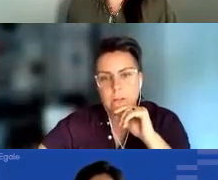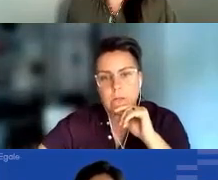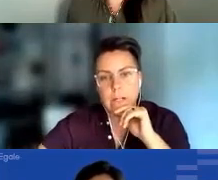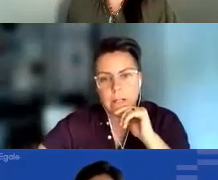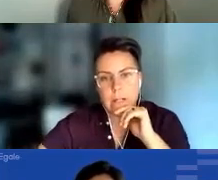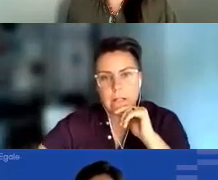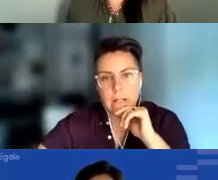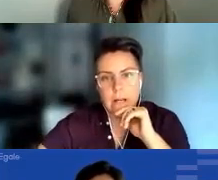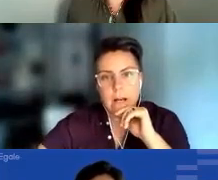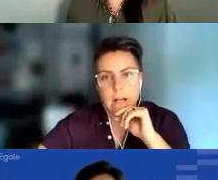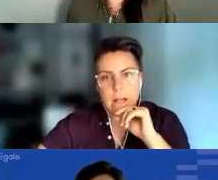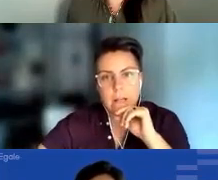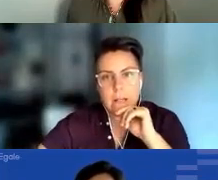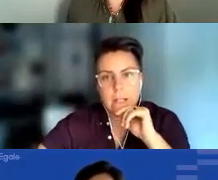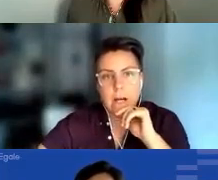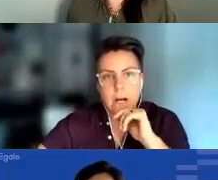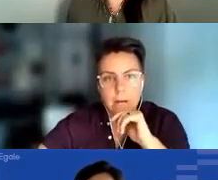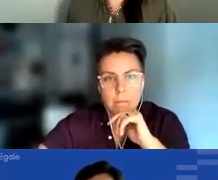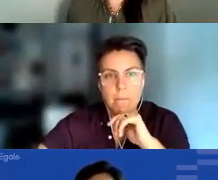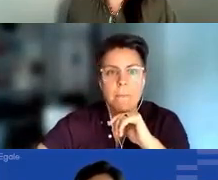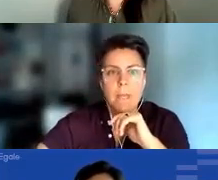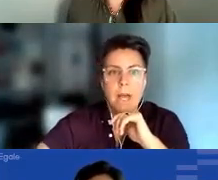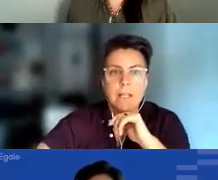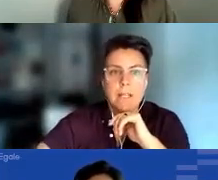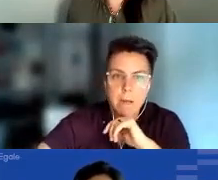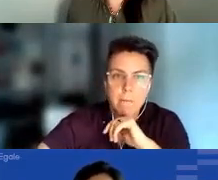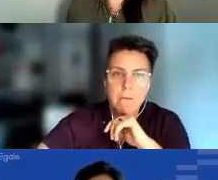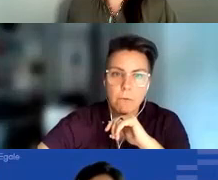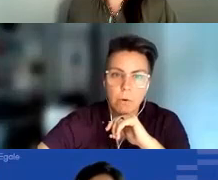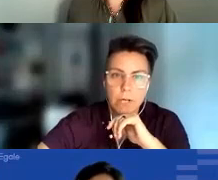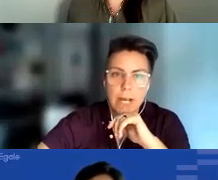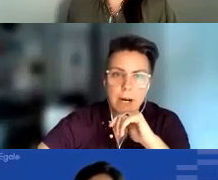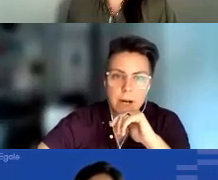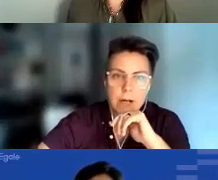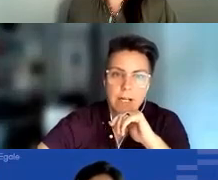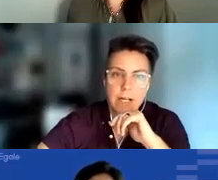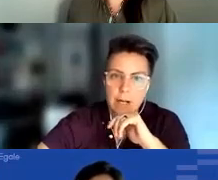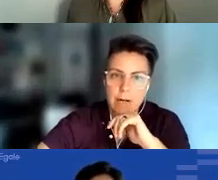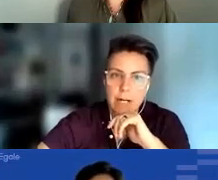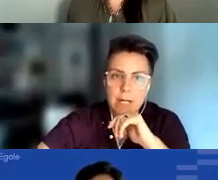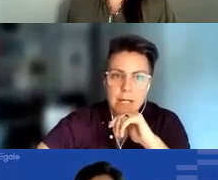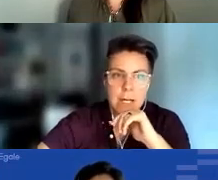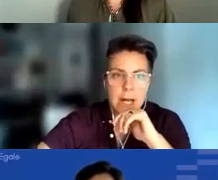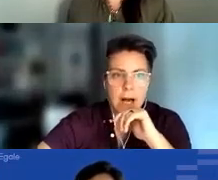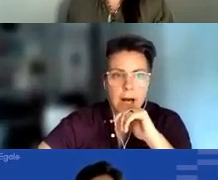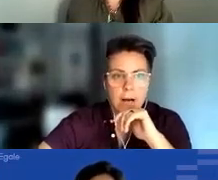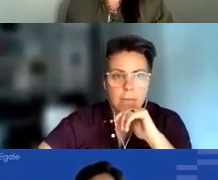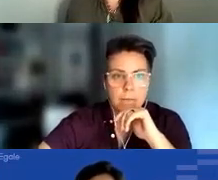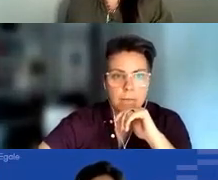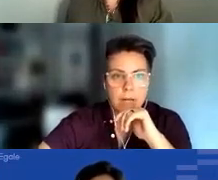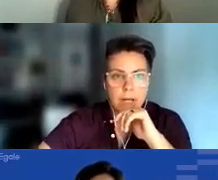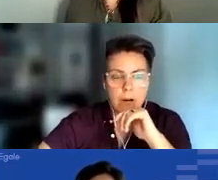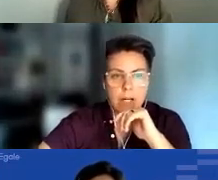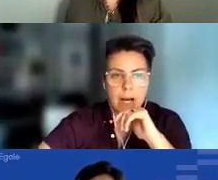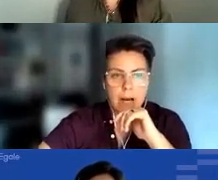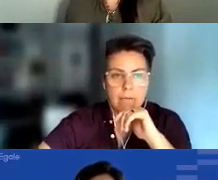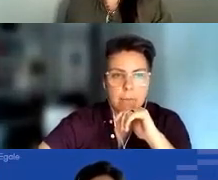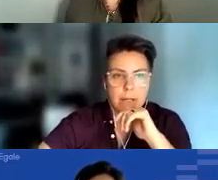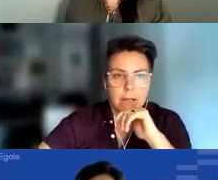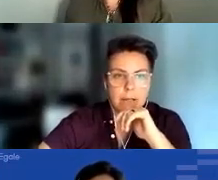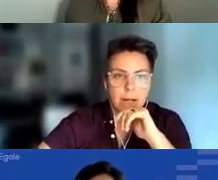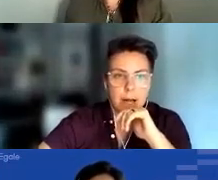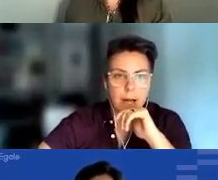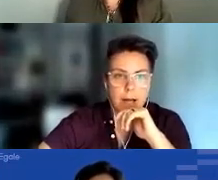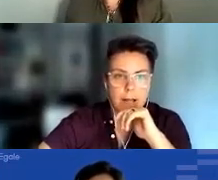and also recognizing the time and commitment for care and caring may not